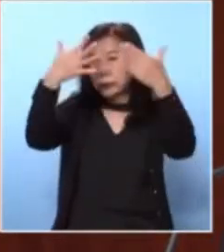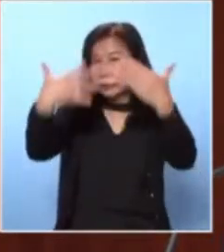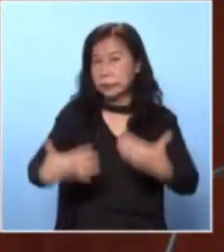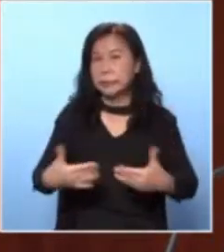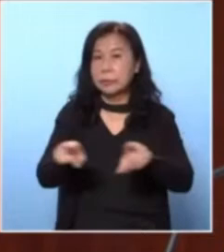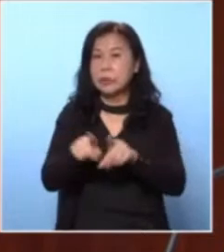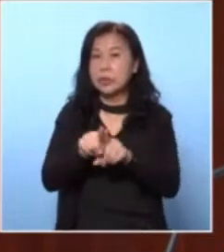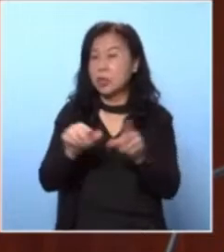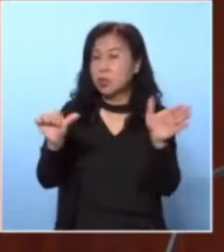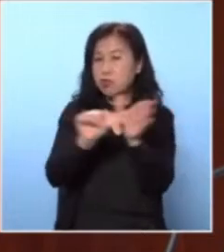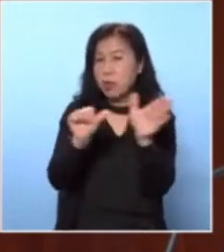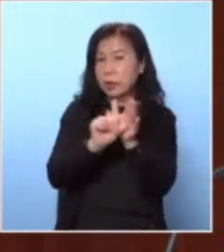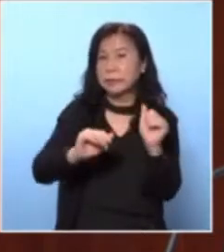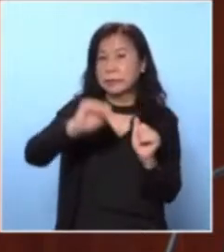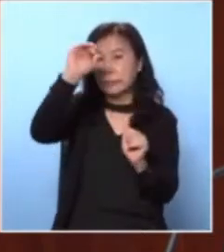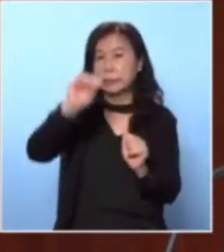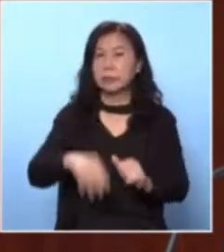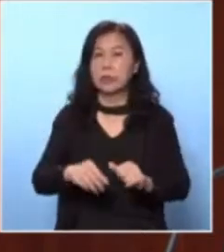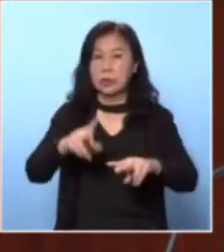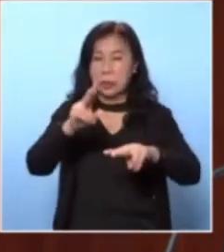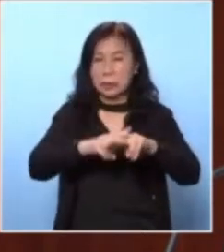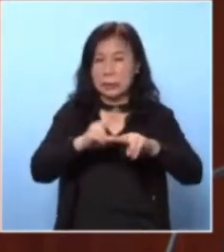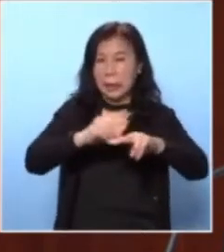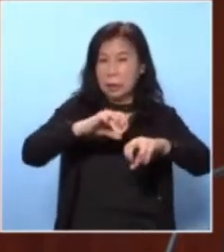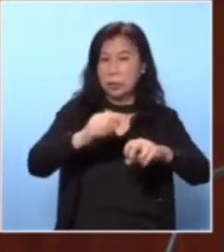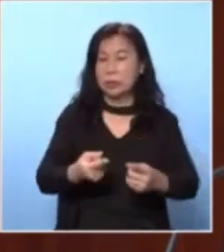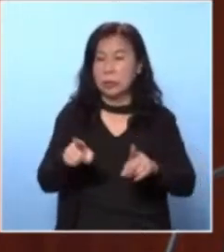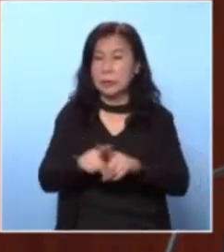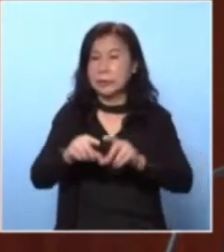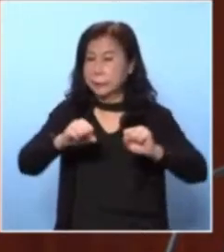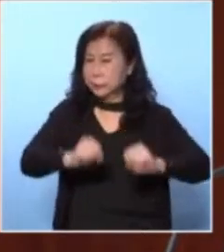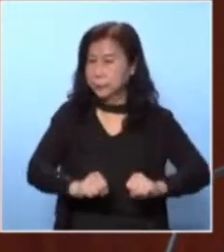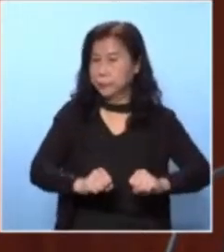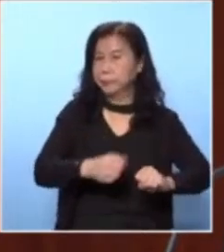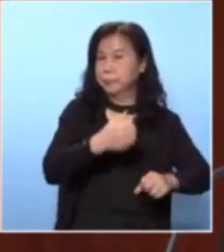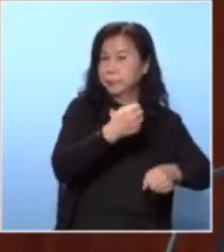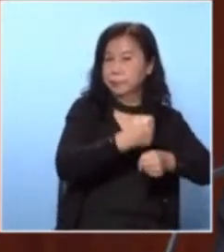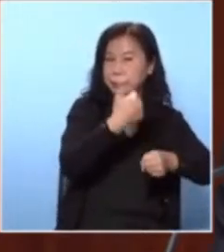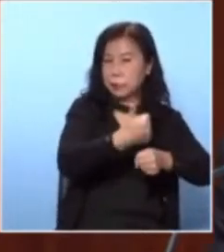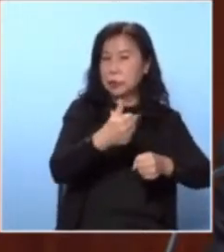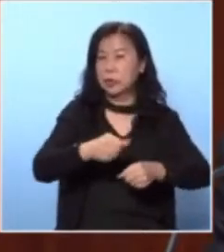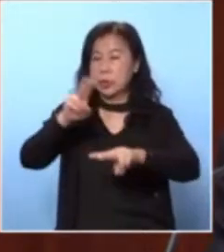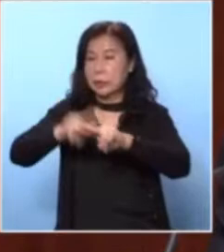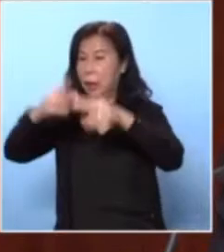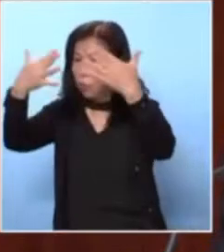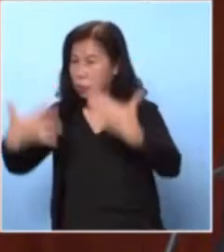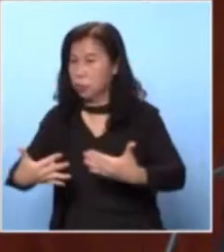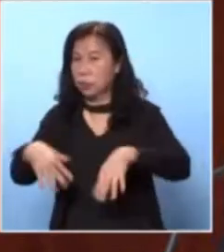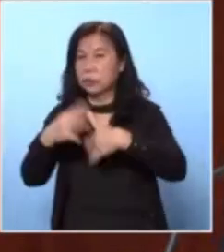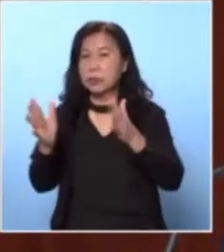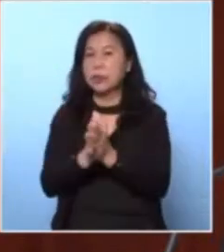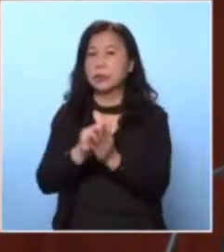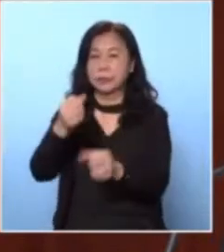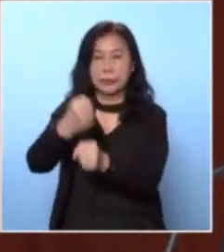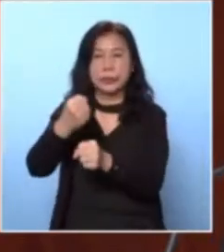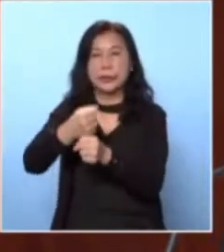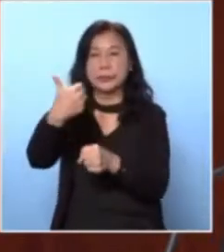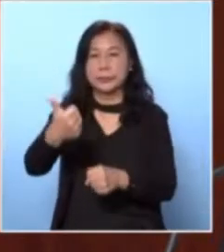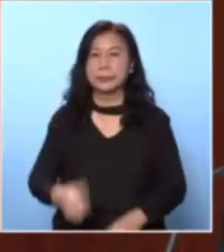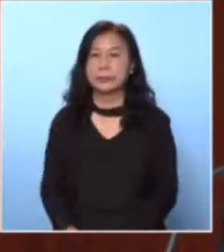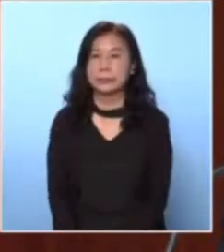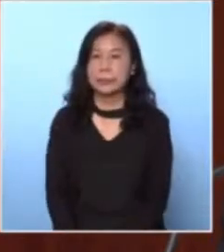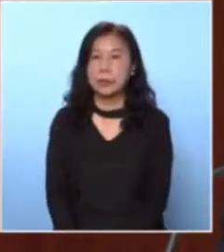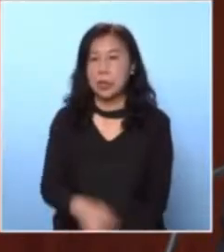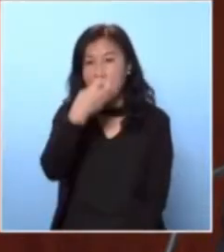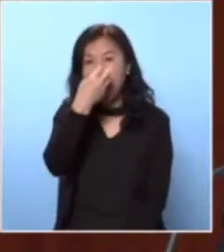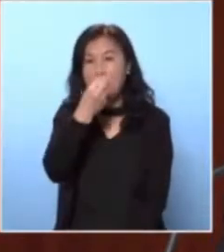it in the long run. The fundamental premise is to safeguard sovereignty, security, and development interests of our nation. The more firmly